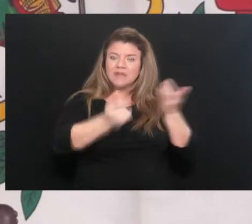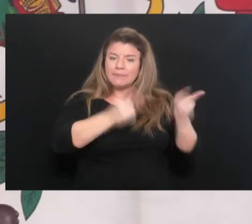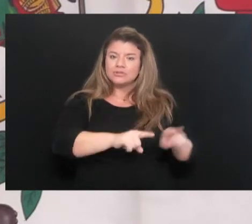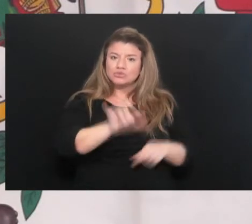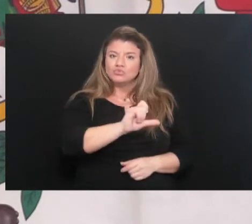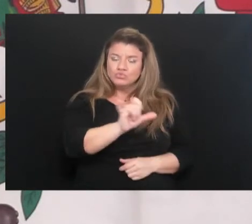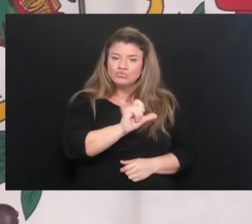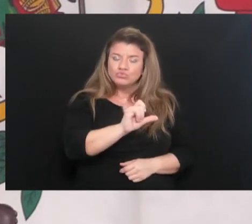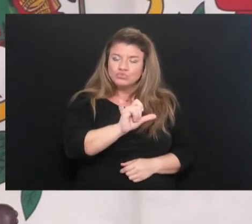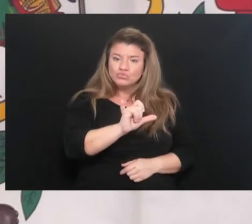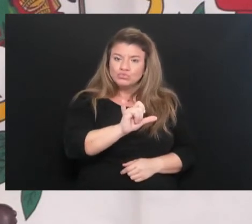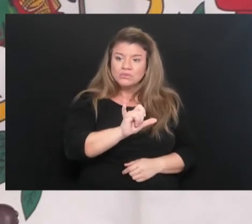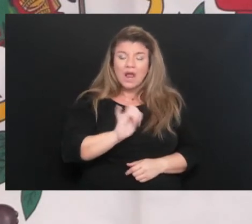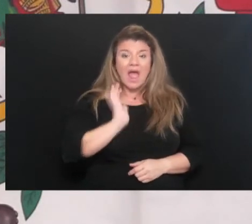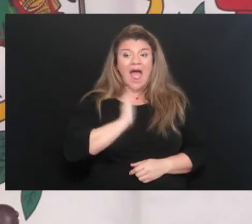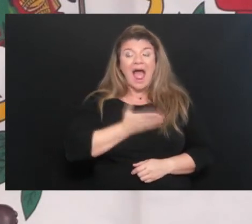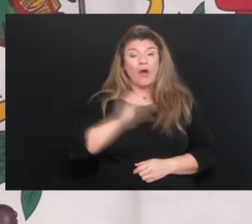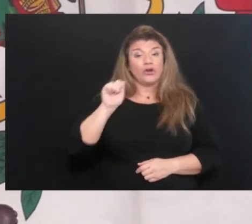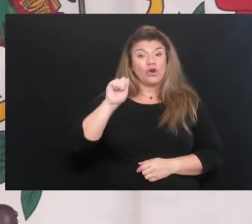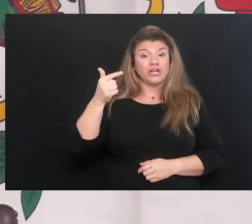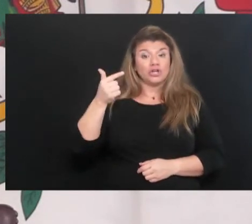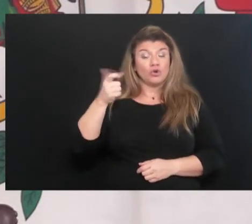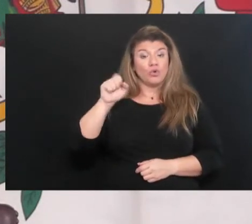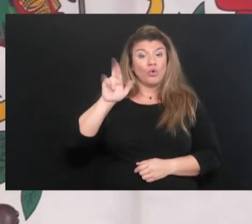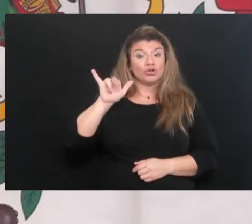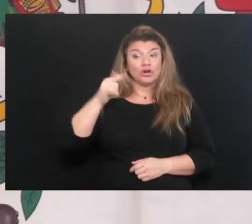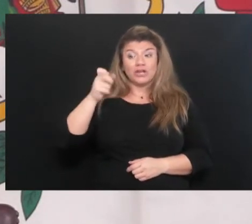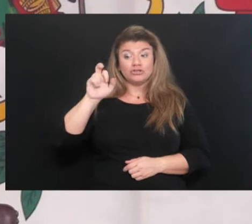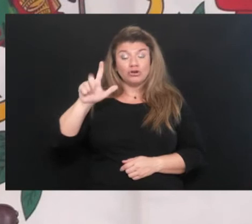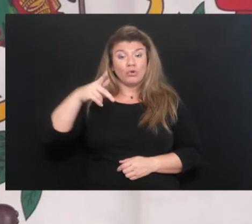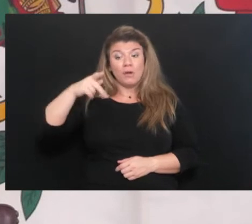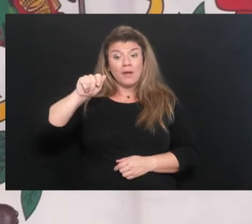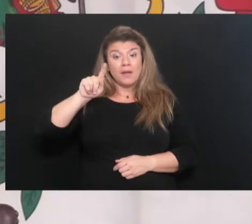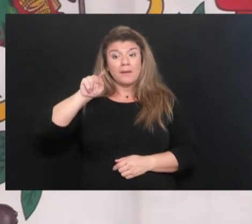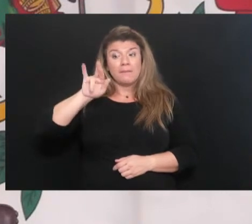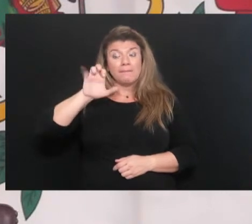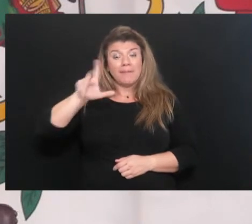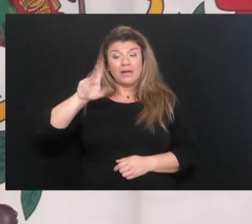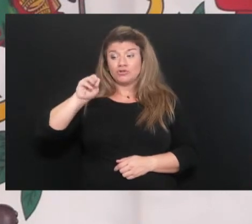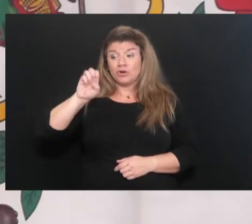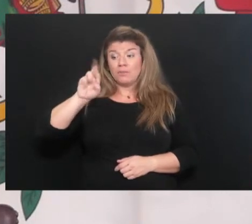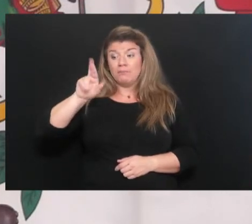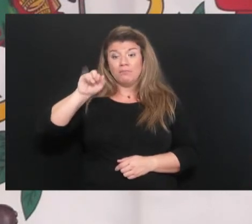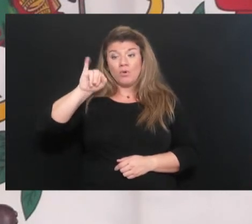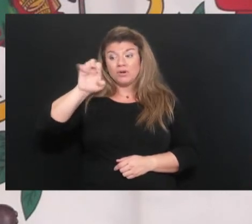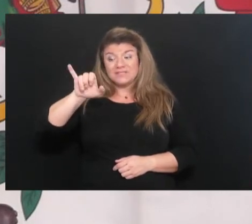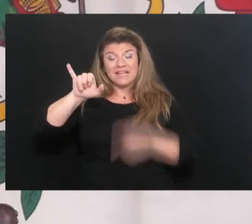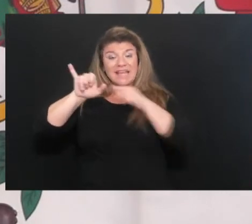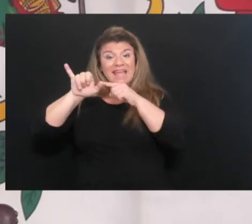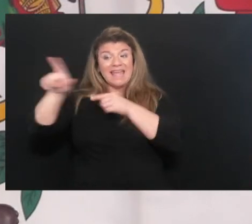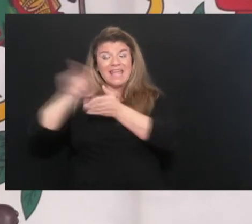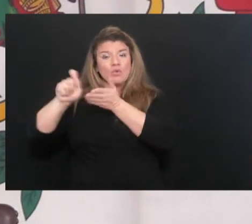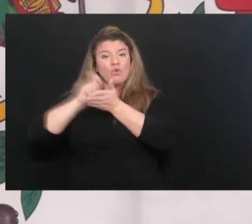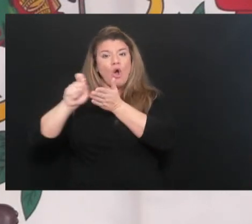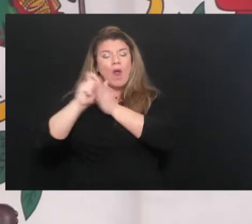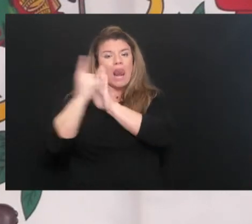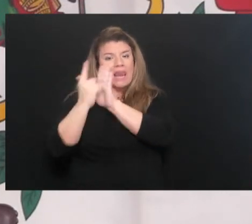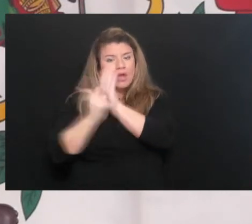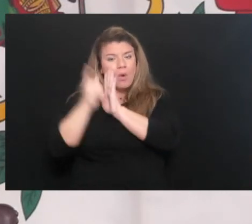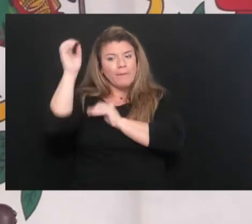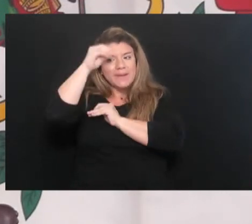claimed. Our own Attorney General, Patrick Morrissey, has written a legal opinion which confirms that